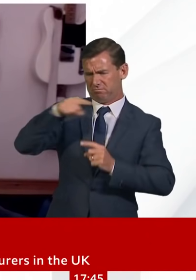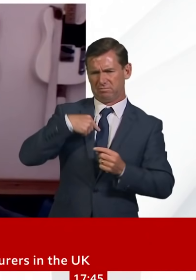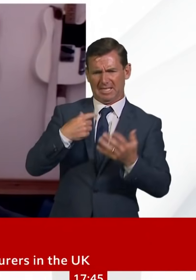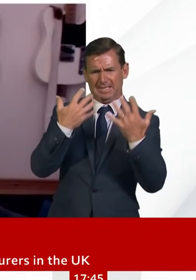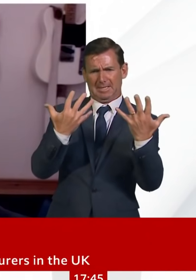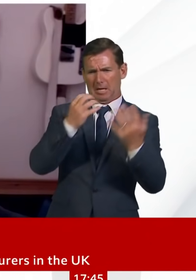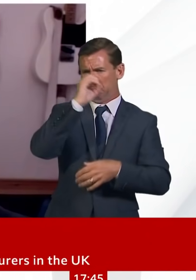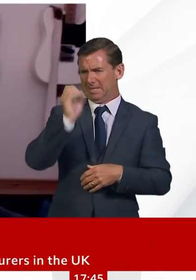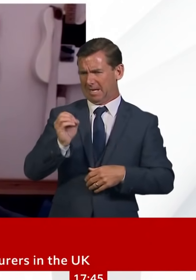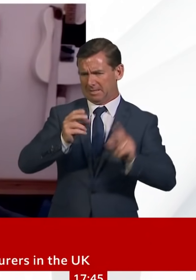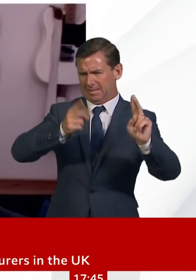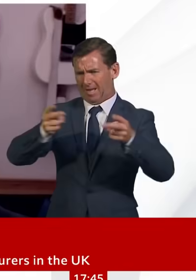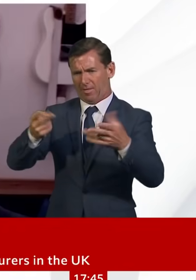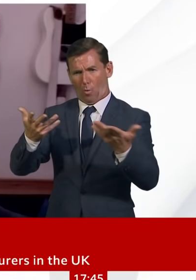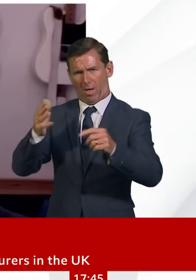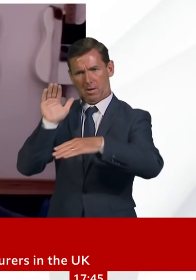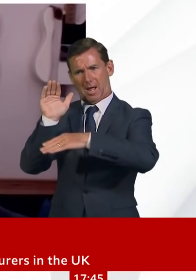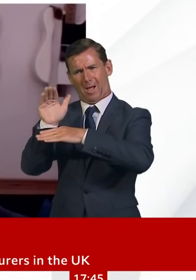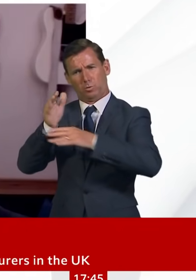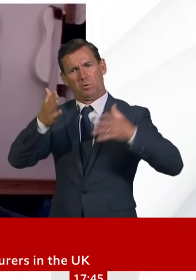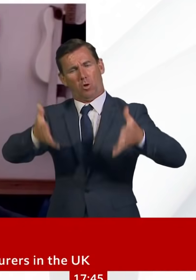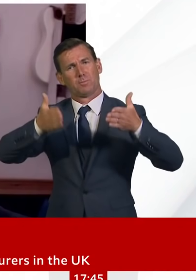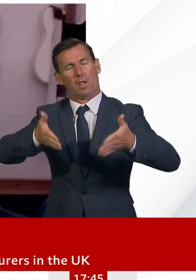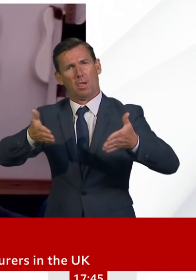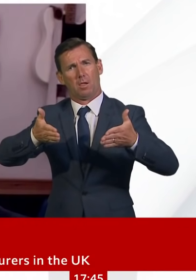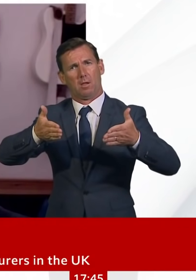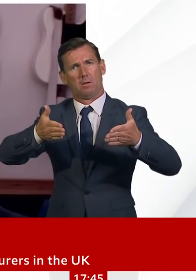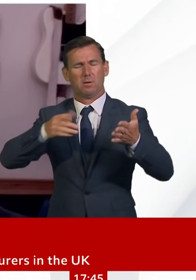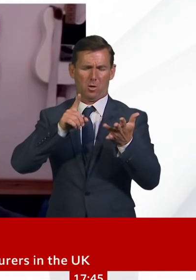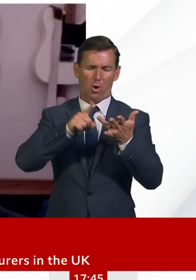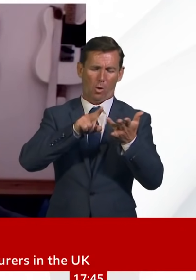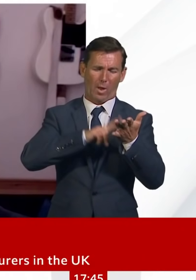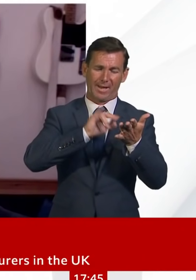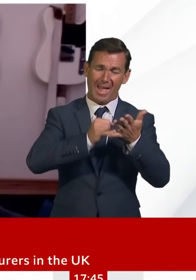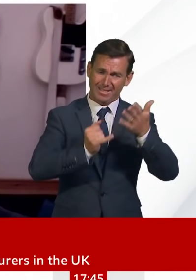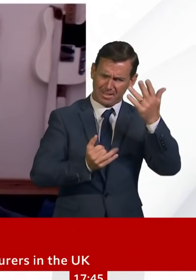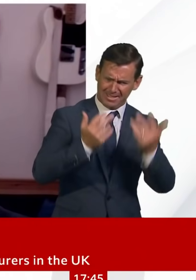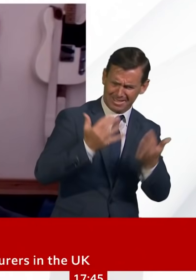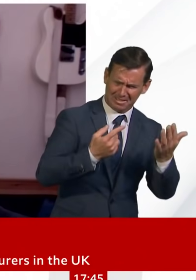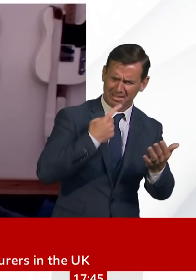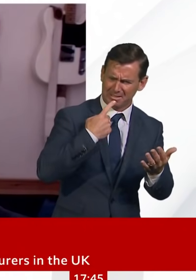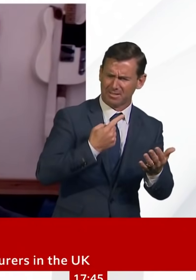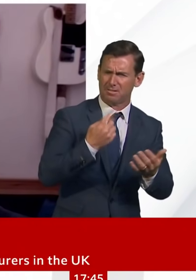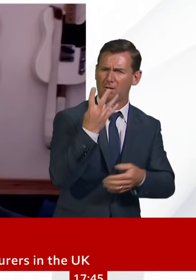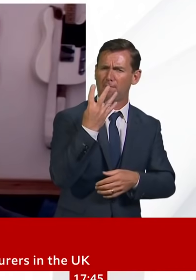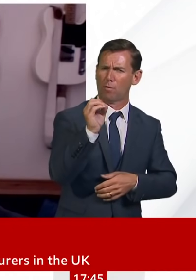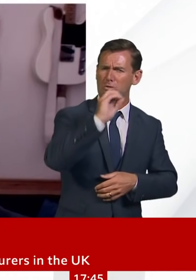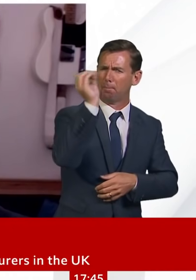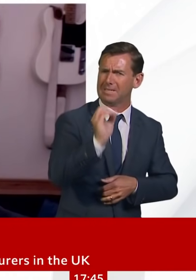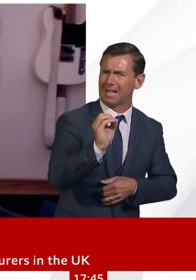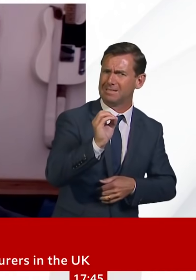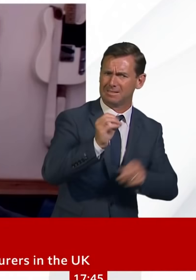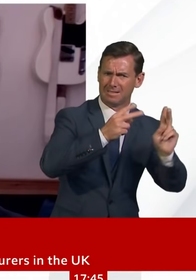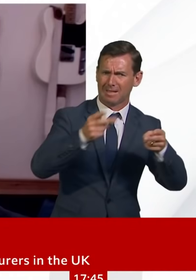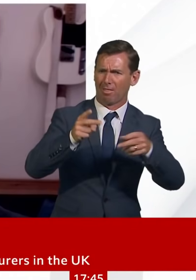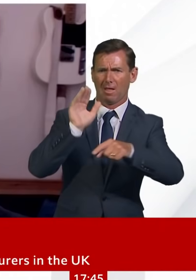of hospitals. The ONS figures published today said the number could be about 40% higher than the daily hospital figure.